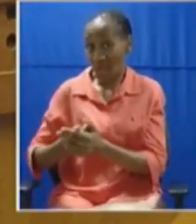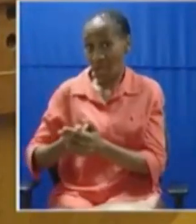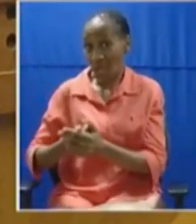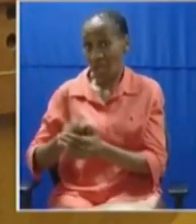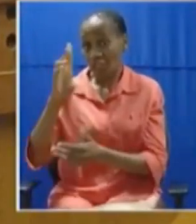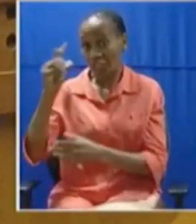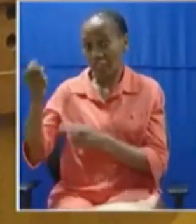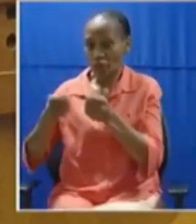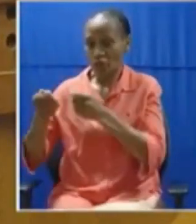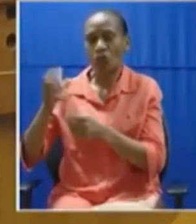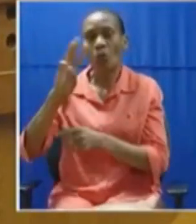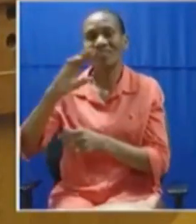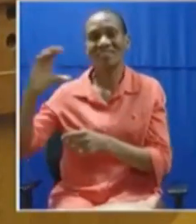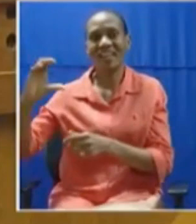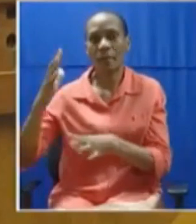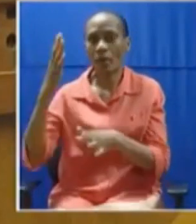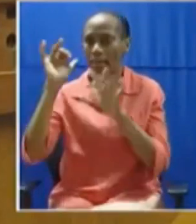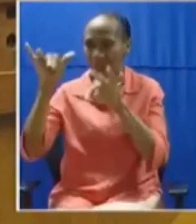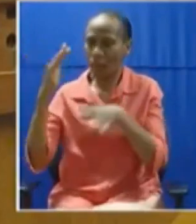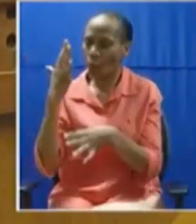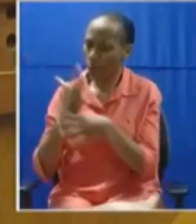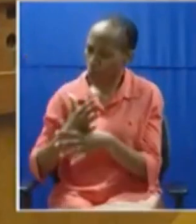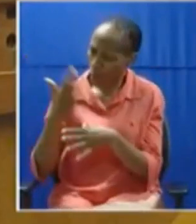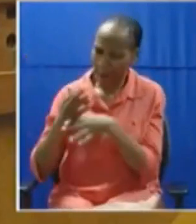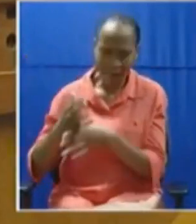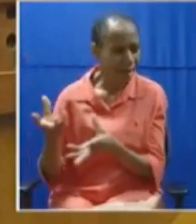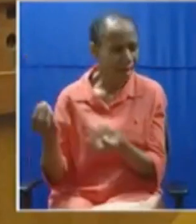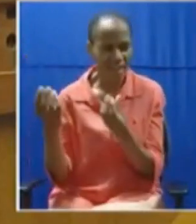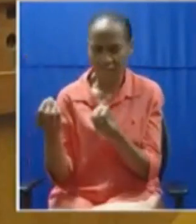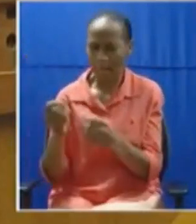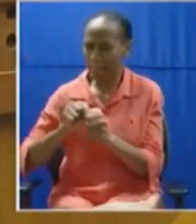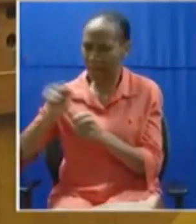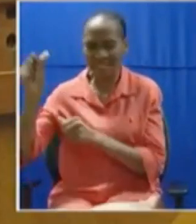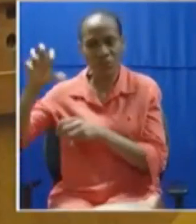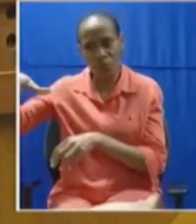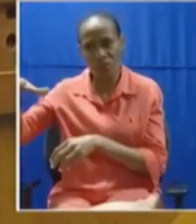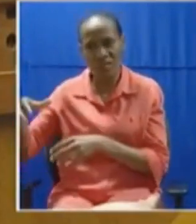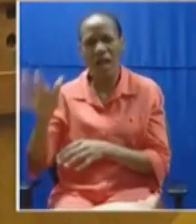been triple the next best province. That equals